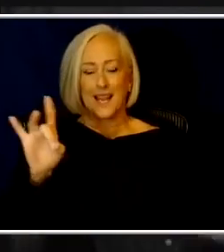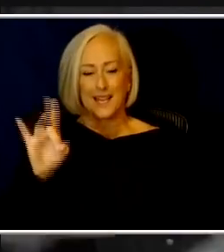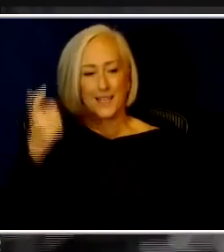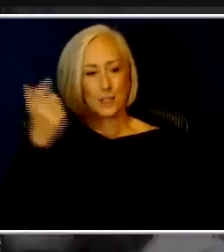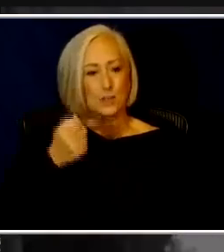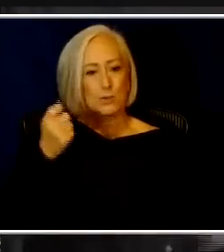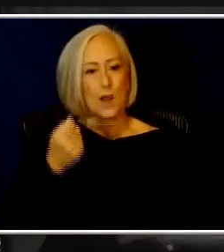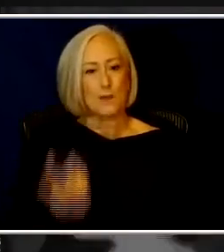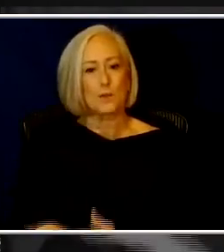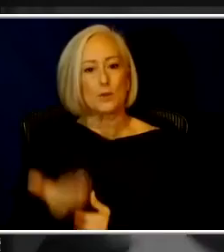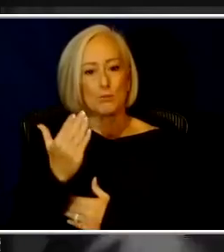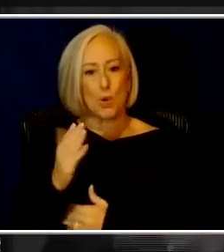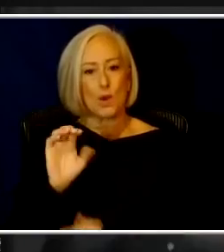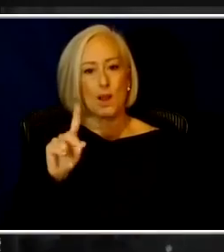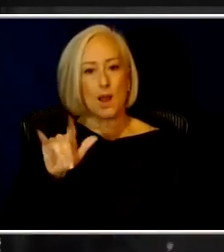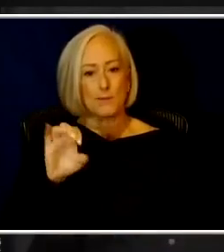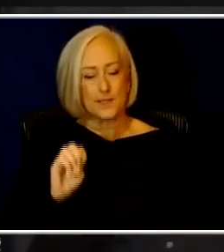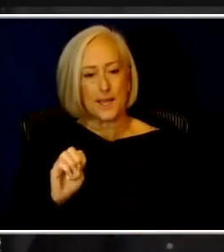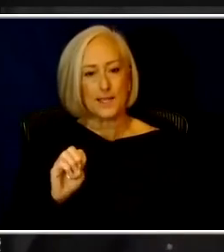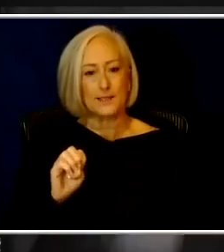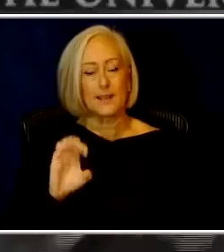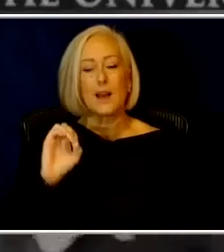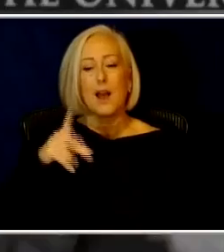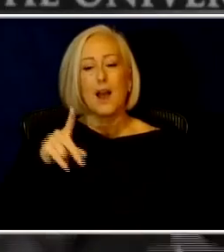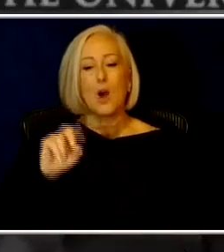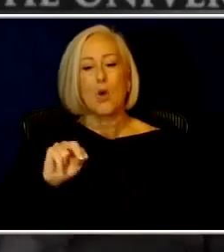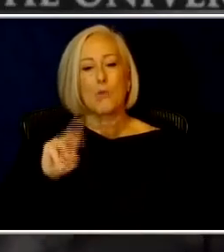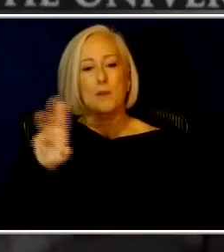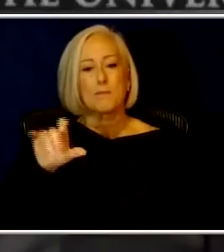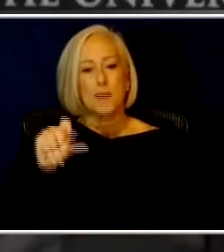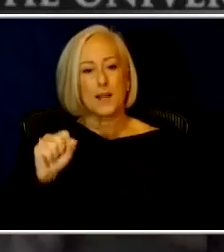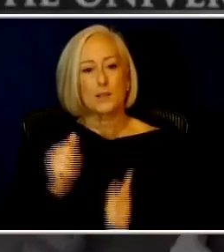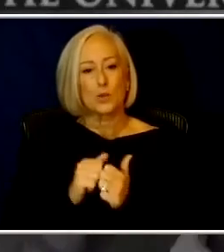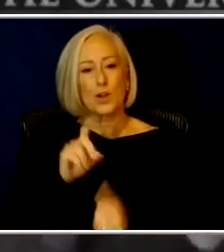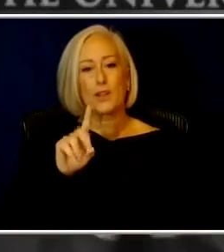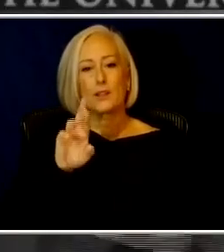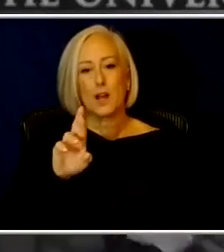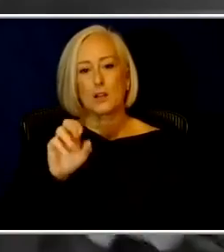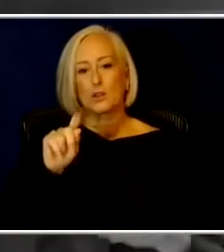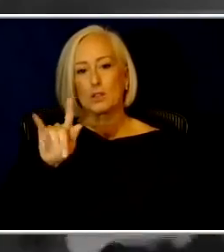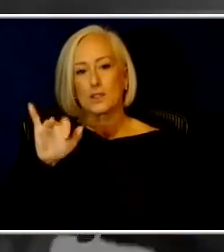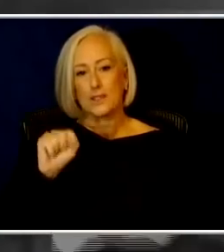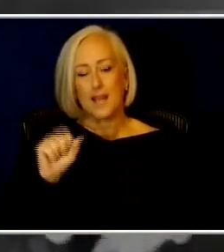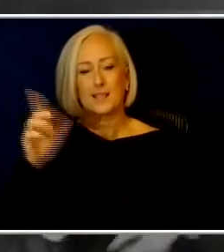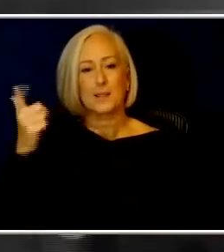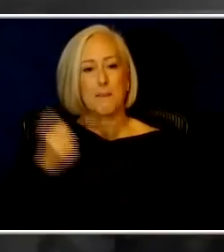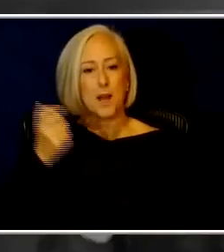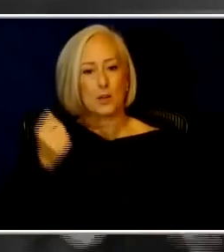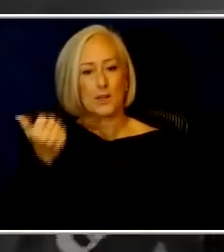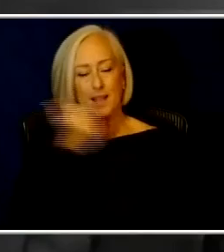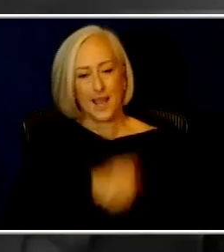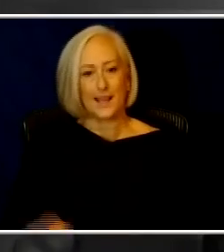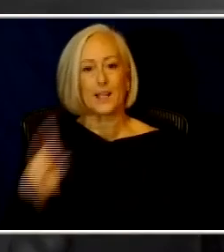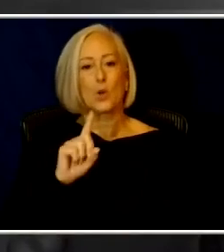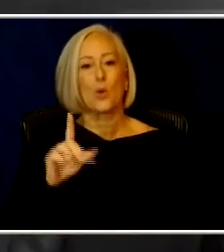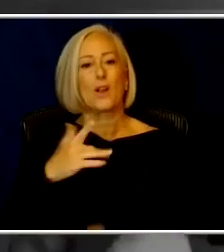update and open mics with Dr. Stites podcasts. Now, everywhere podcasts are available.